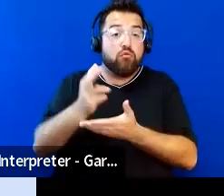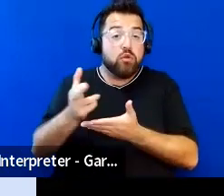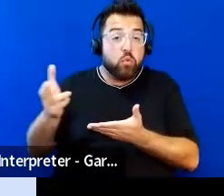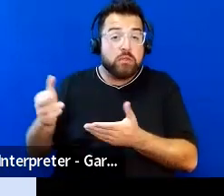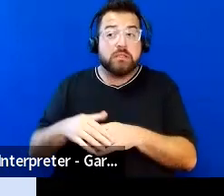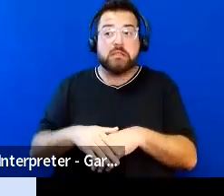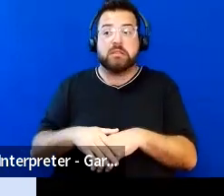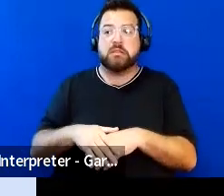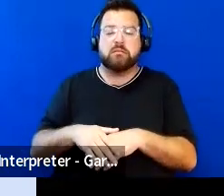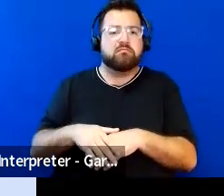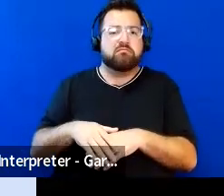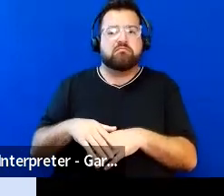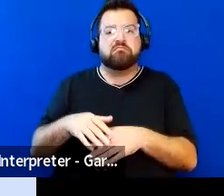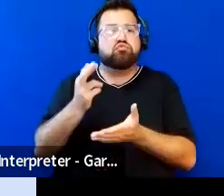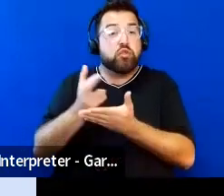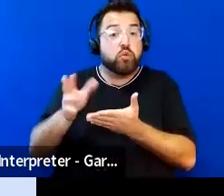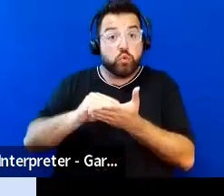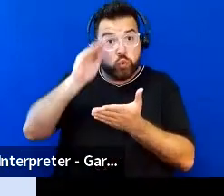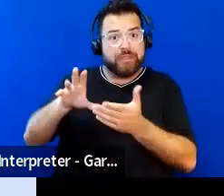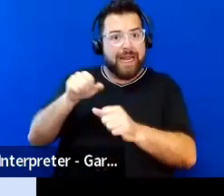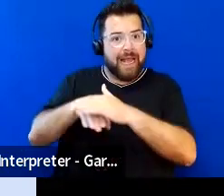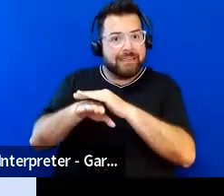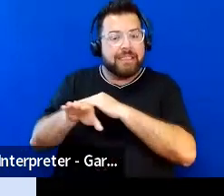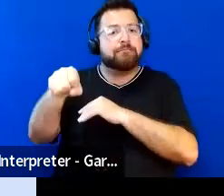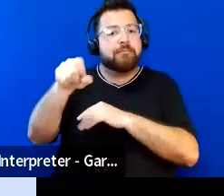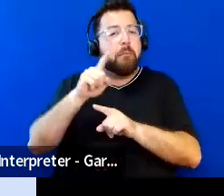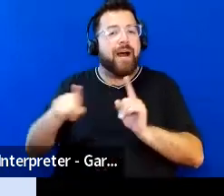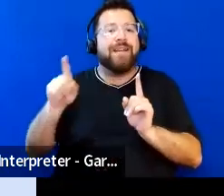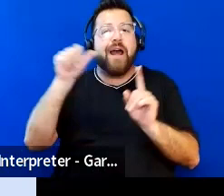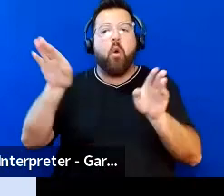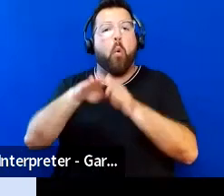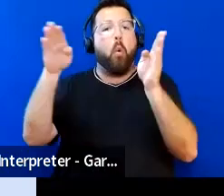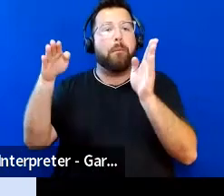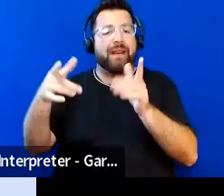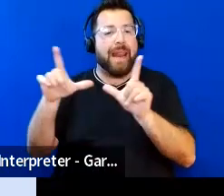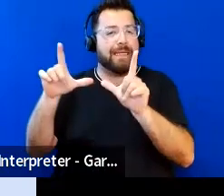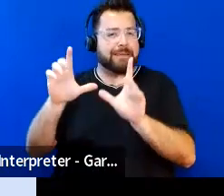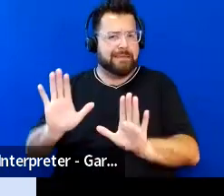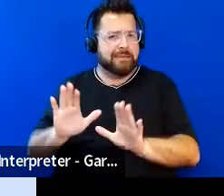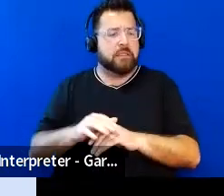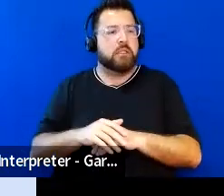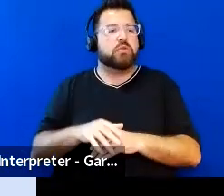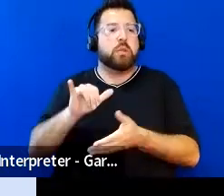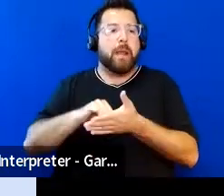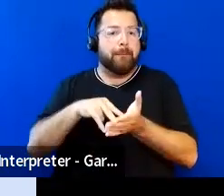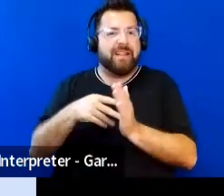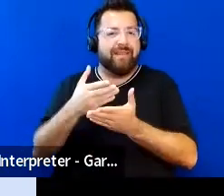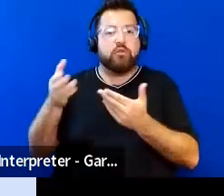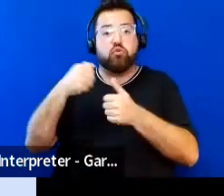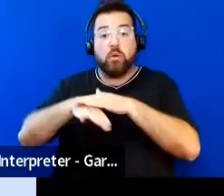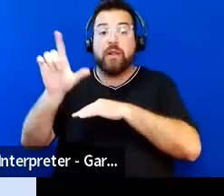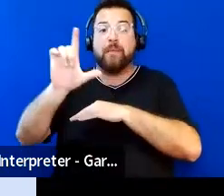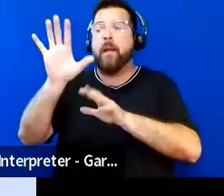that students have access to, but they're not openly licensed. So those are going to be things that are found in the library.